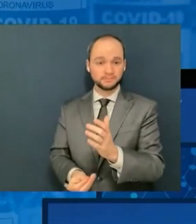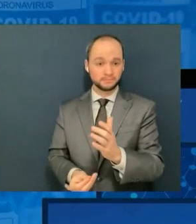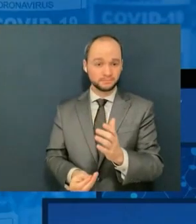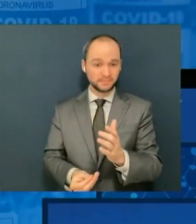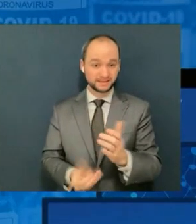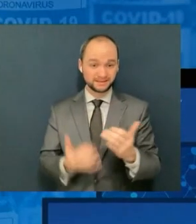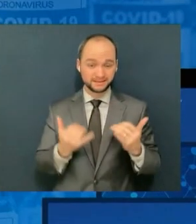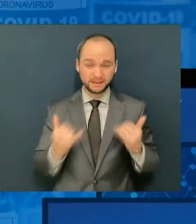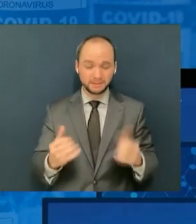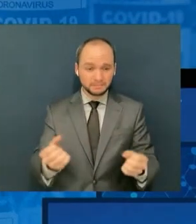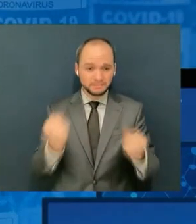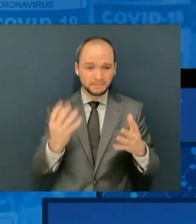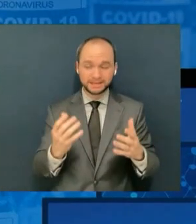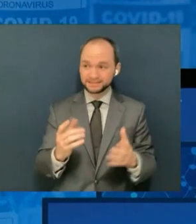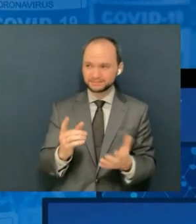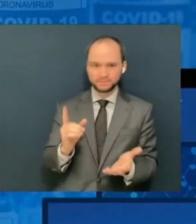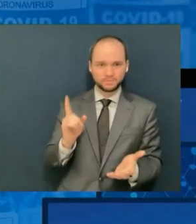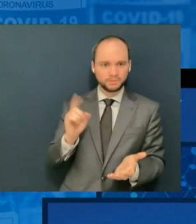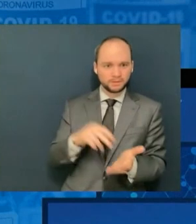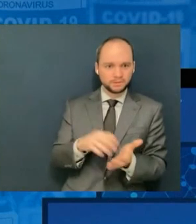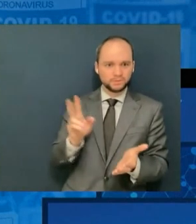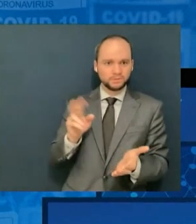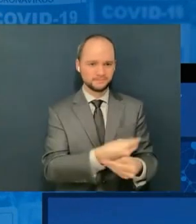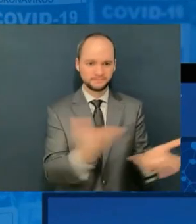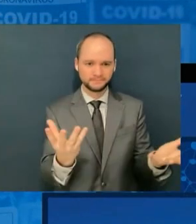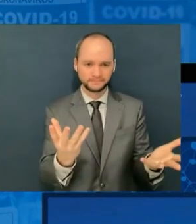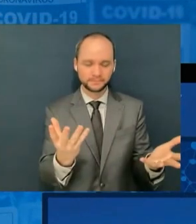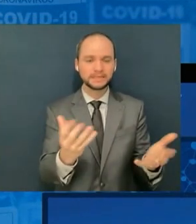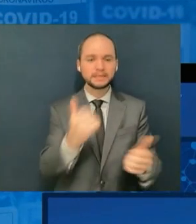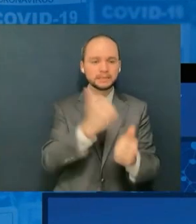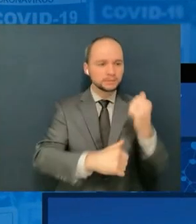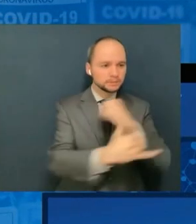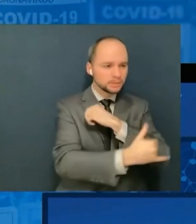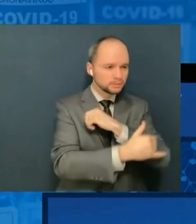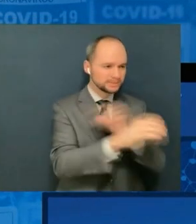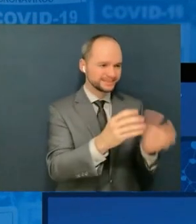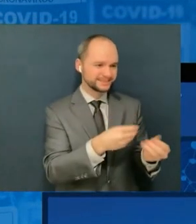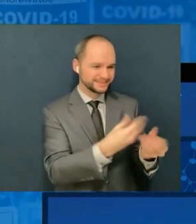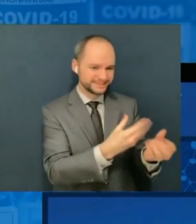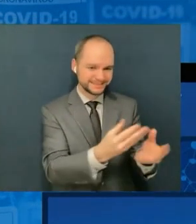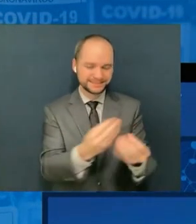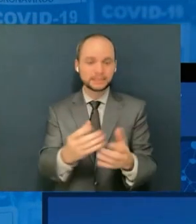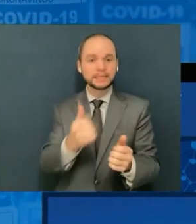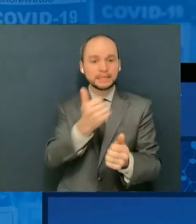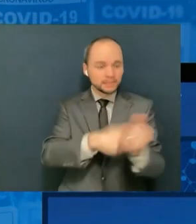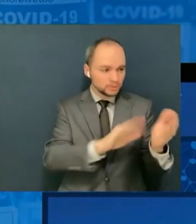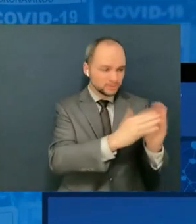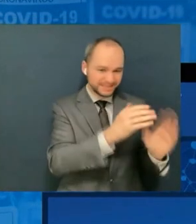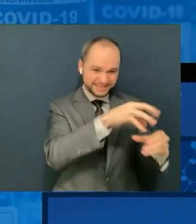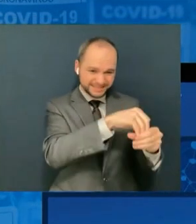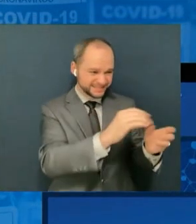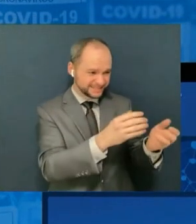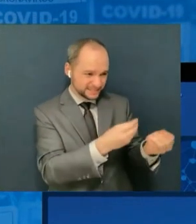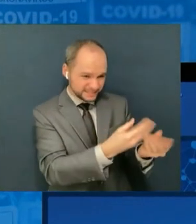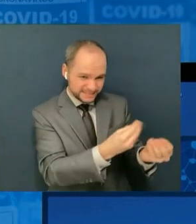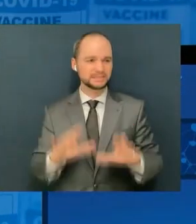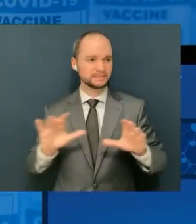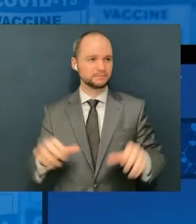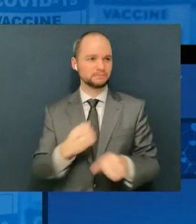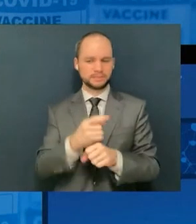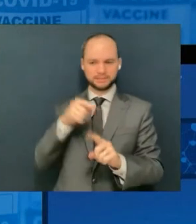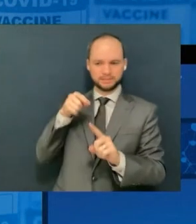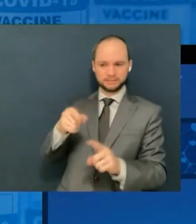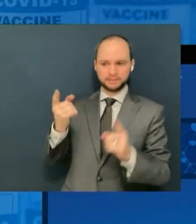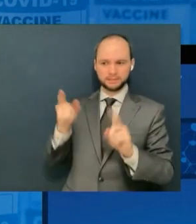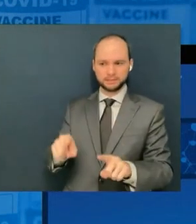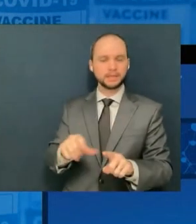a renewed international commitment to fighting COVID-19. He called on the U.S. Congress to provide additional funds so that Washington can